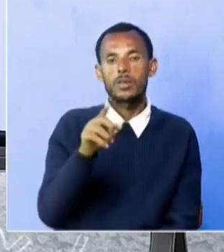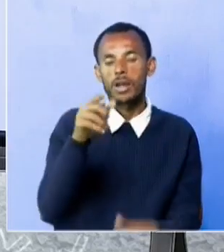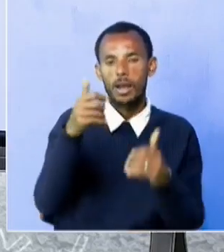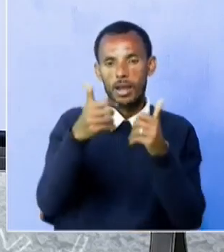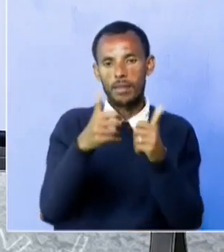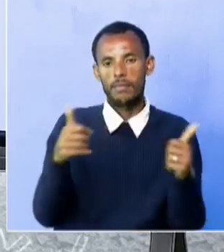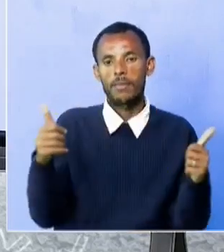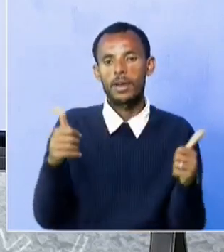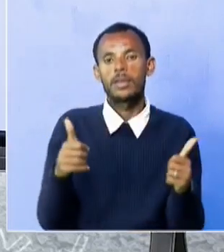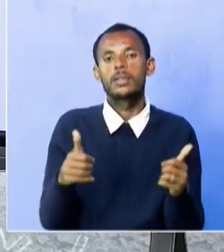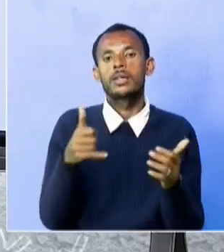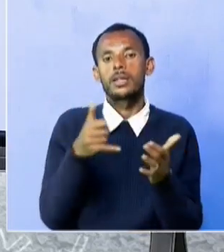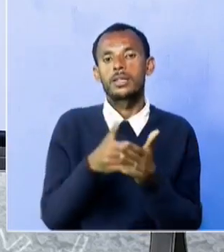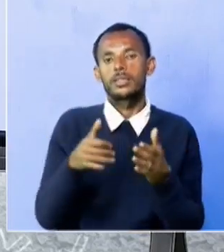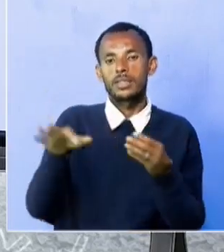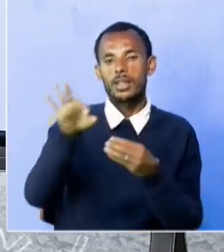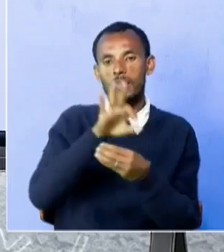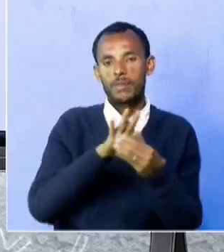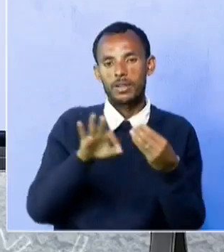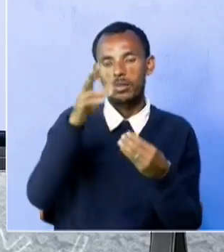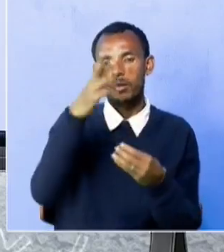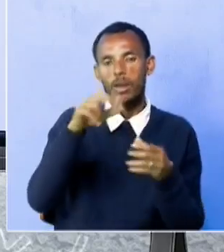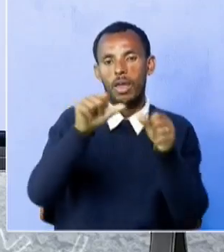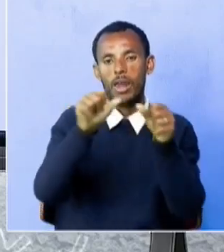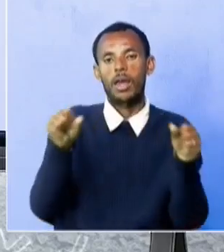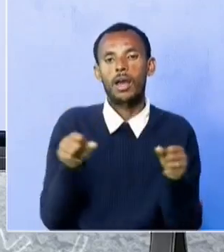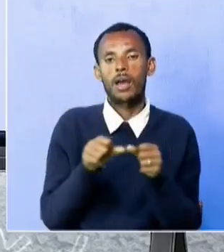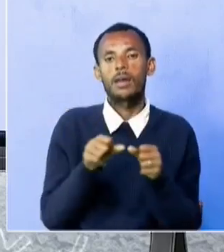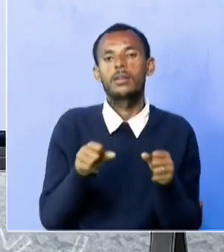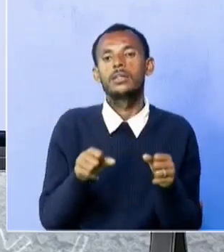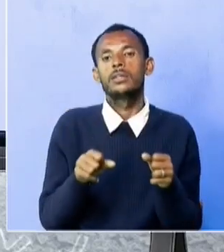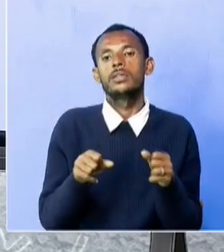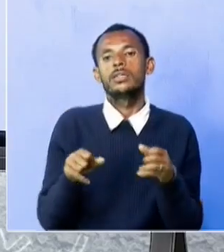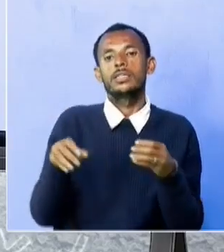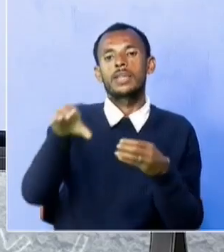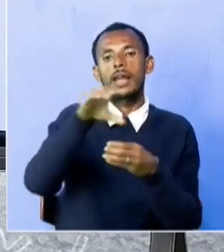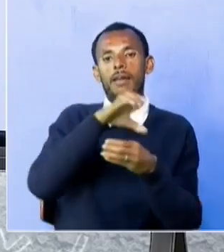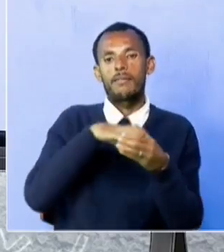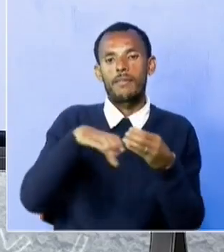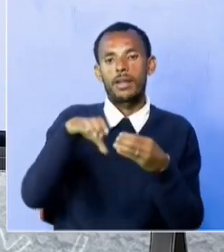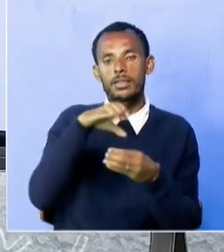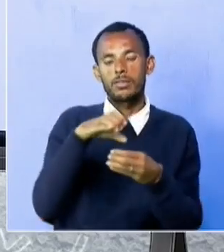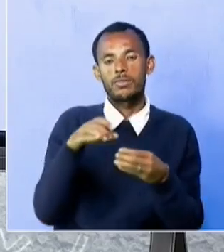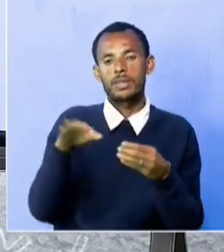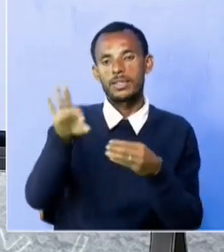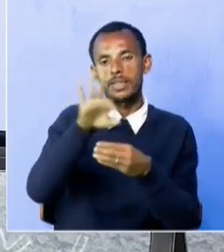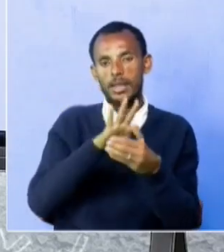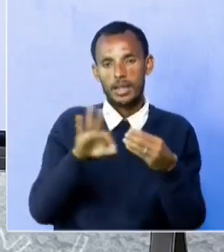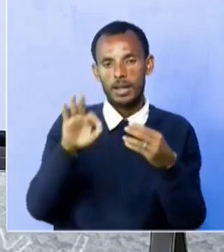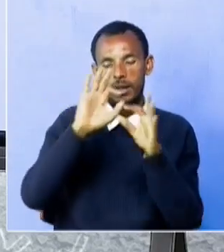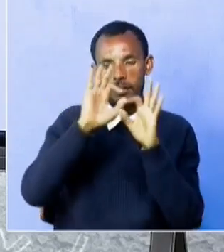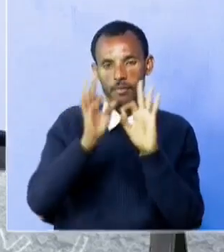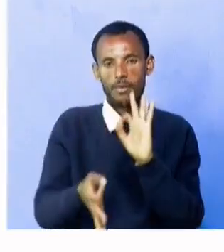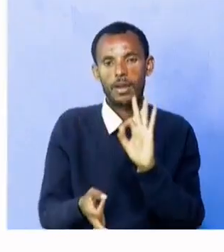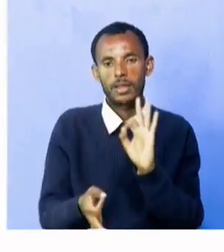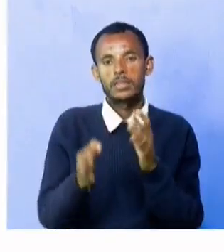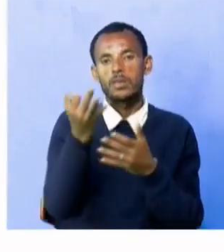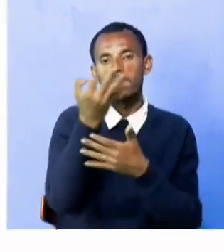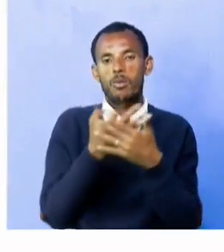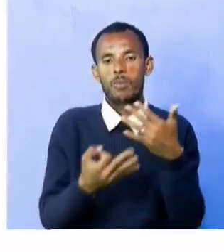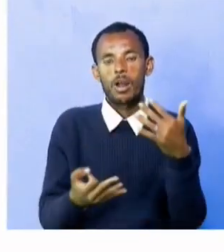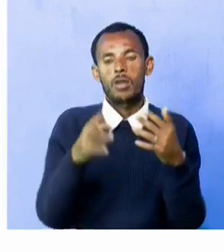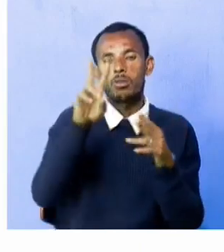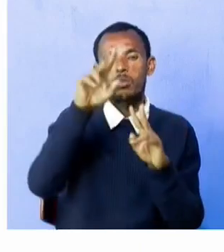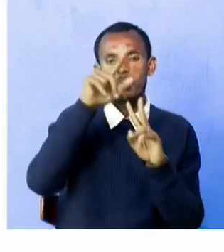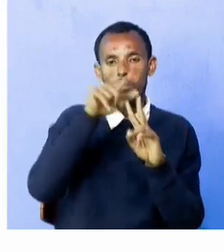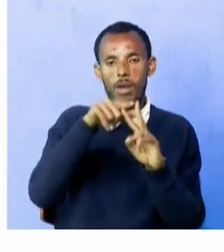identify whether it is circumference or area. So the circumference of a circle is defined by the formula 2